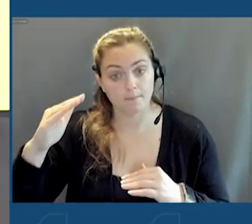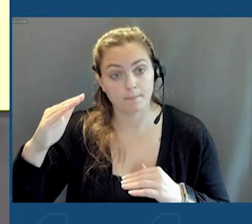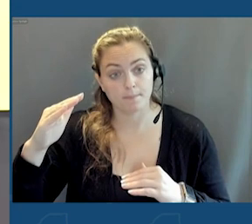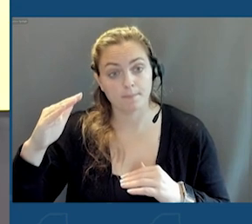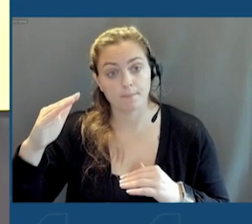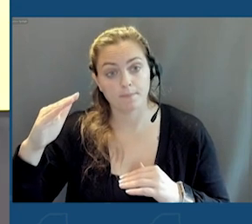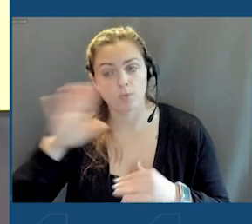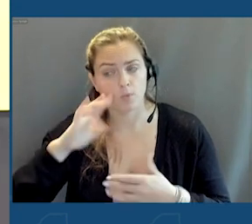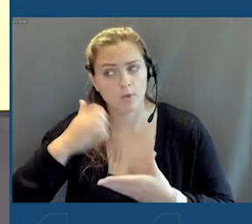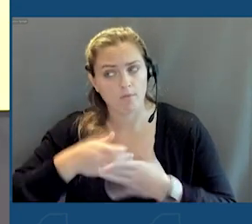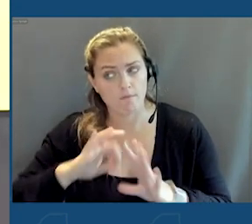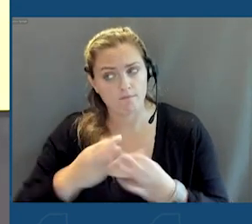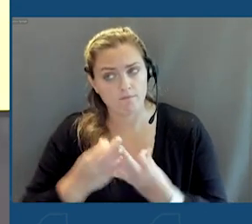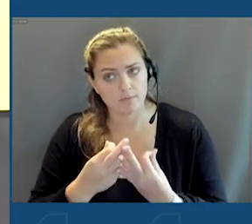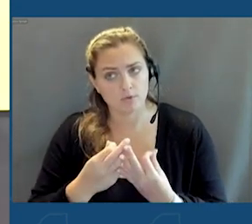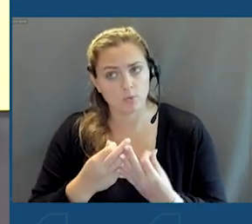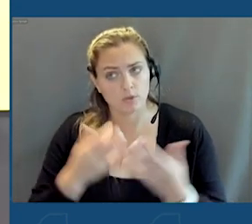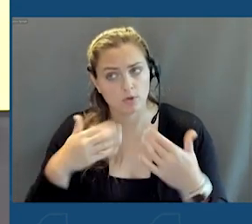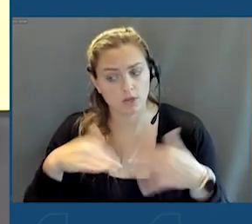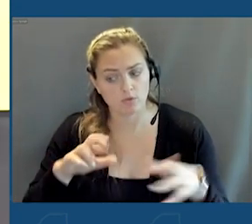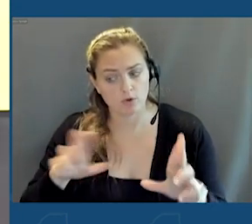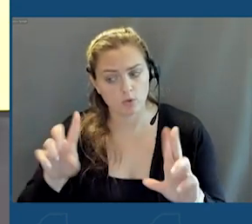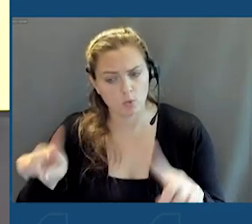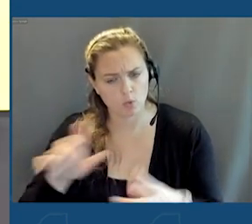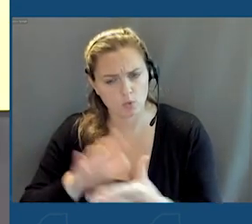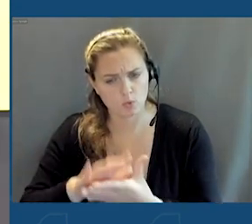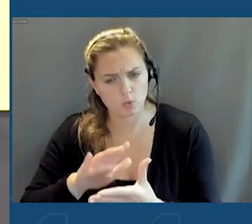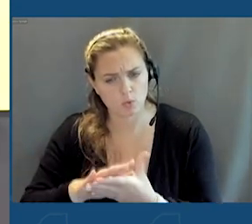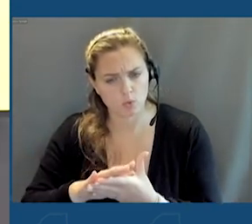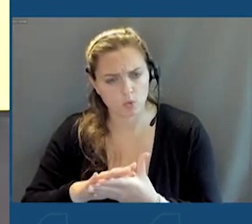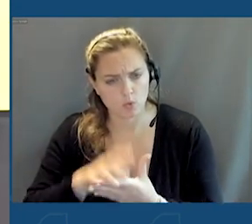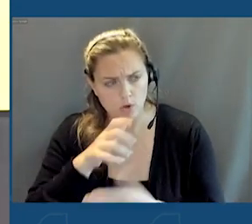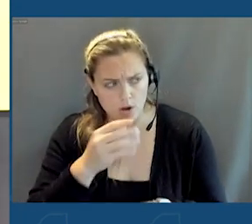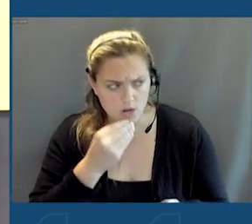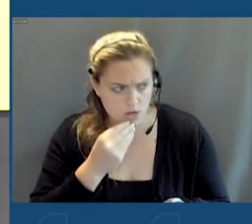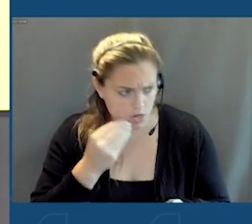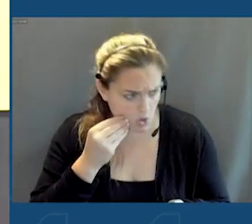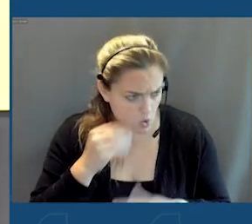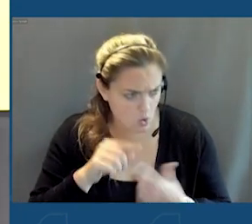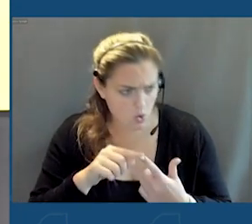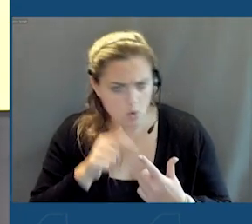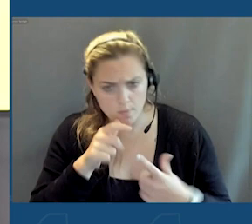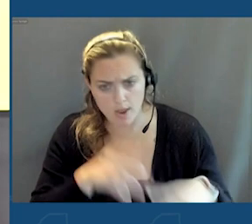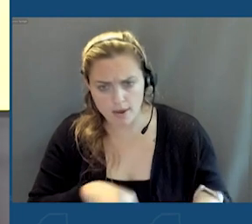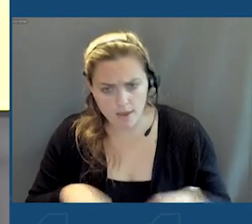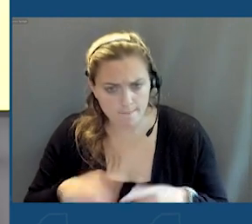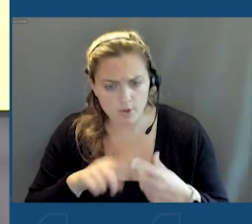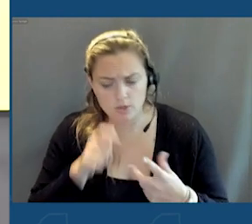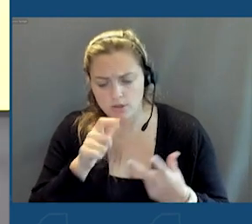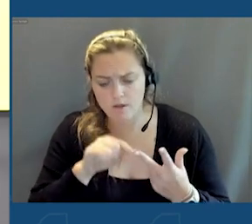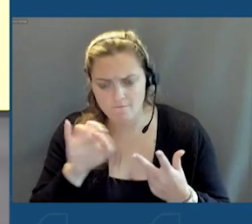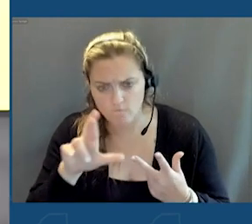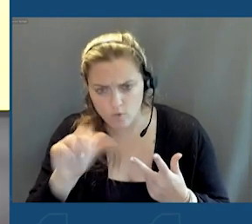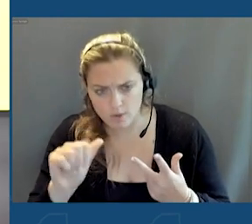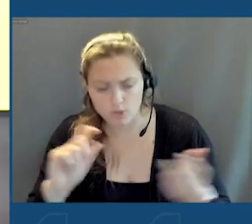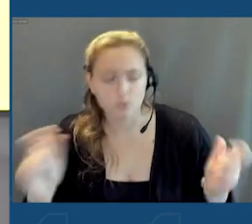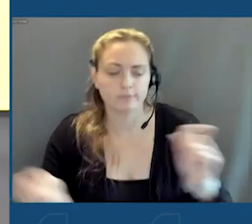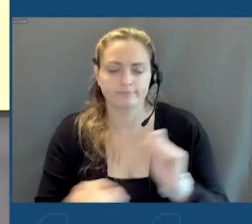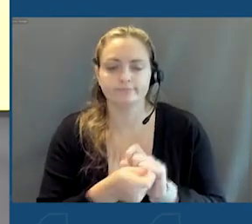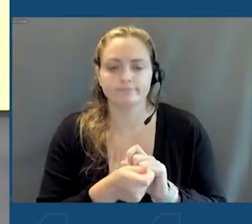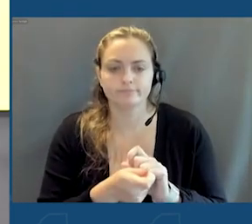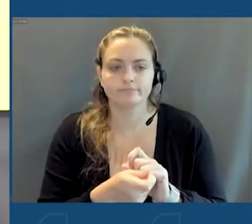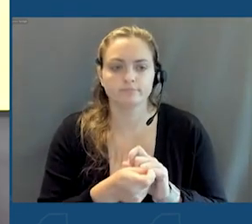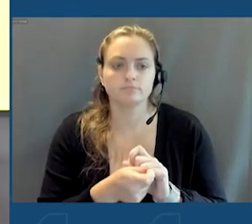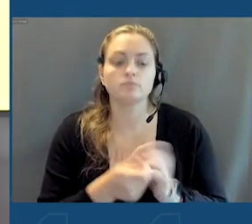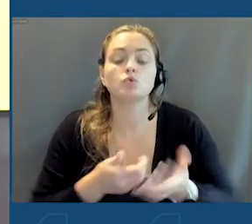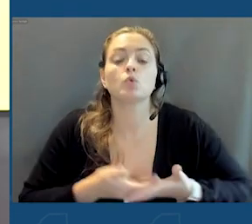help families when their kids are heading off to school. You know, they're not eating at home and they're not at diapers and formula. So I changed that as well. So